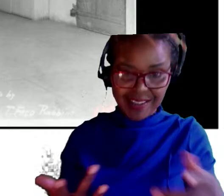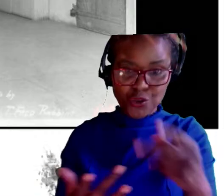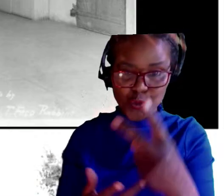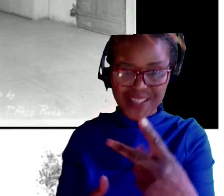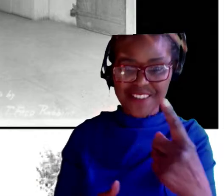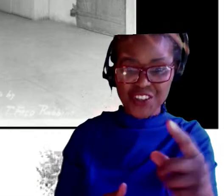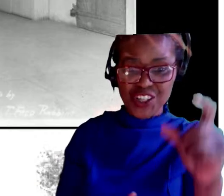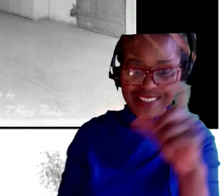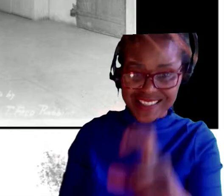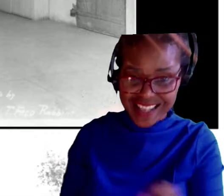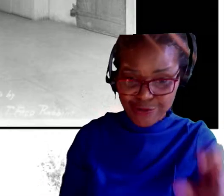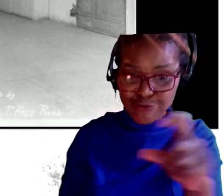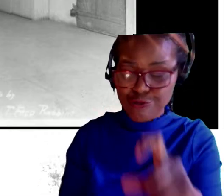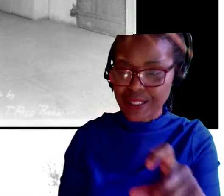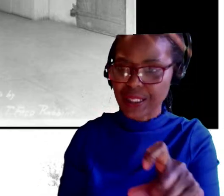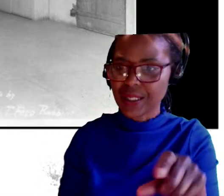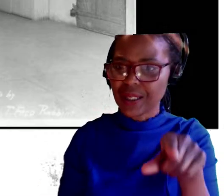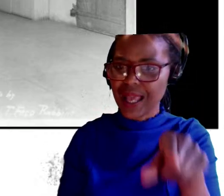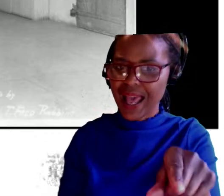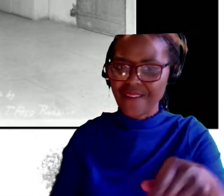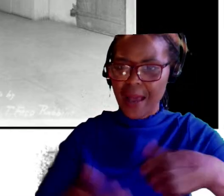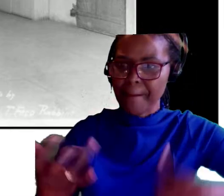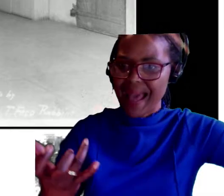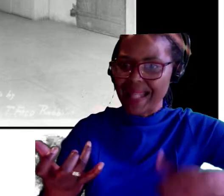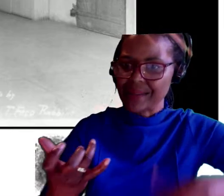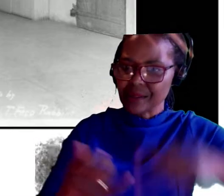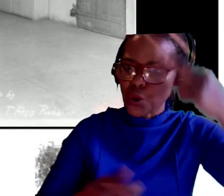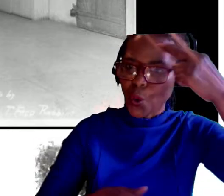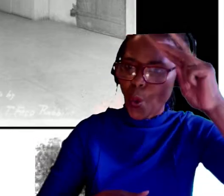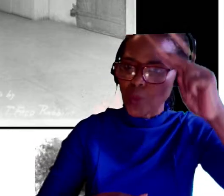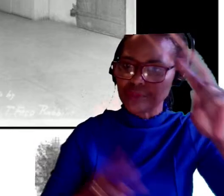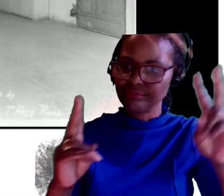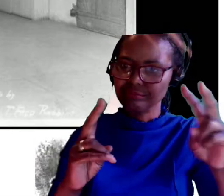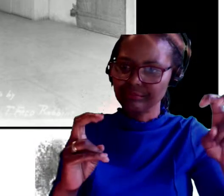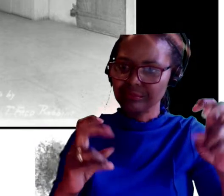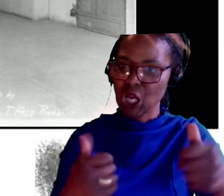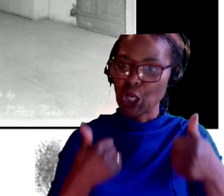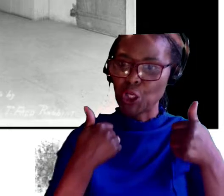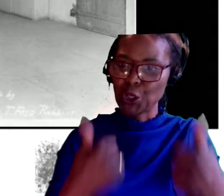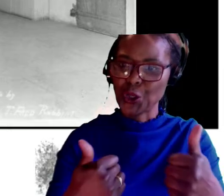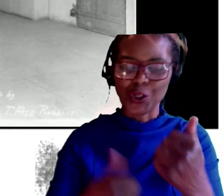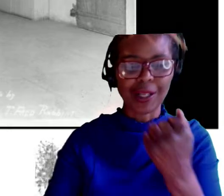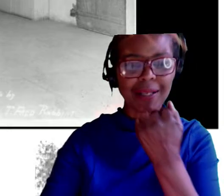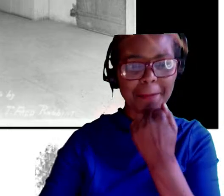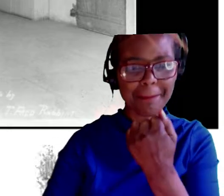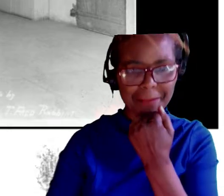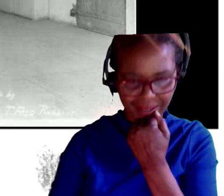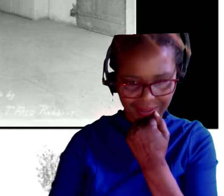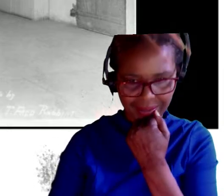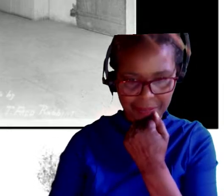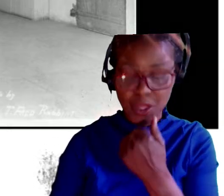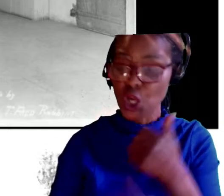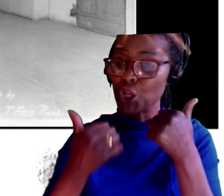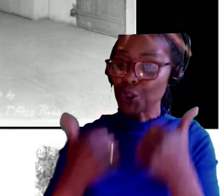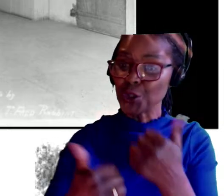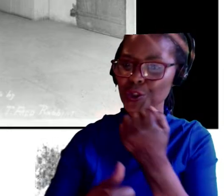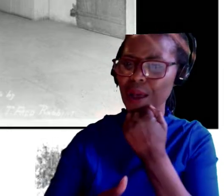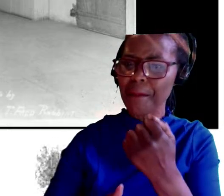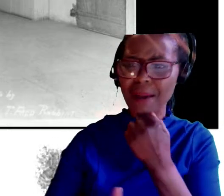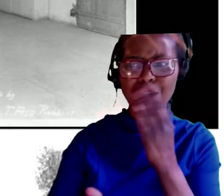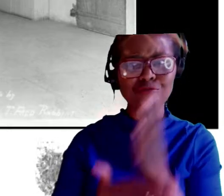called Good Number. Good Number have experienced wild success very early in their career, and it almost splits them